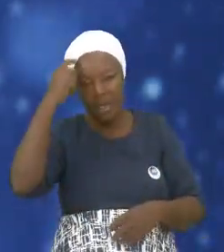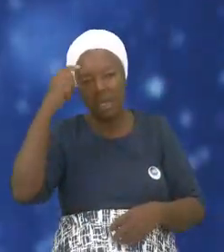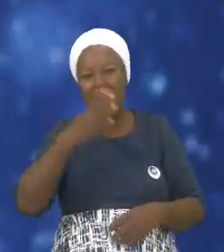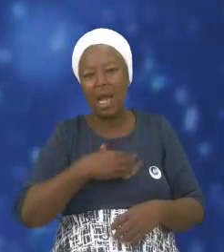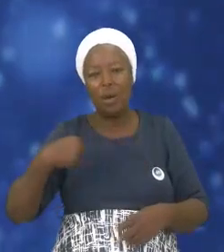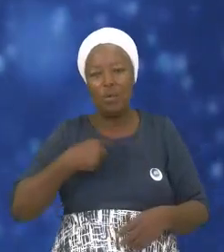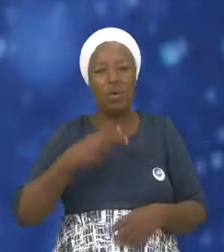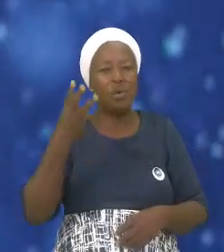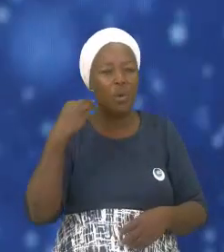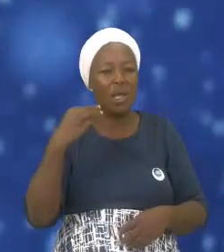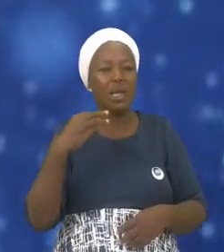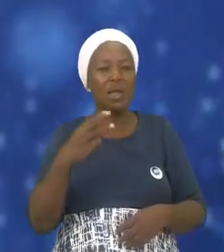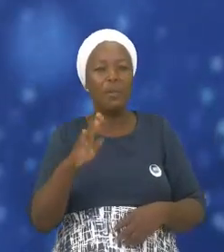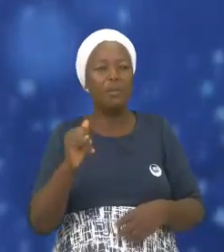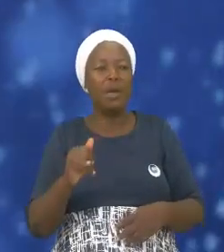were